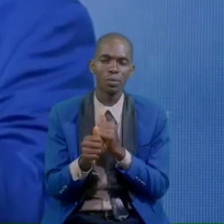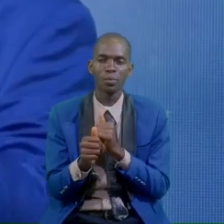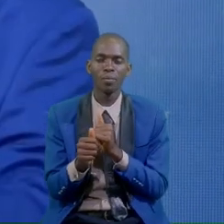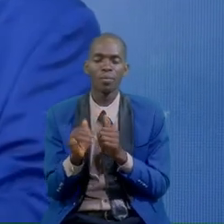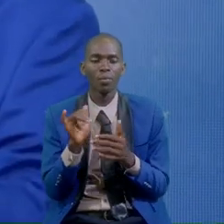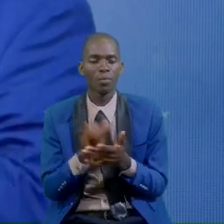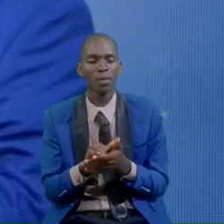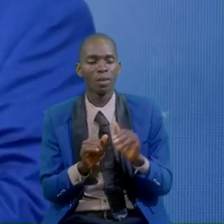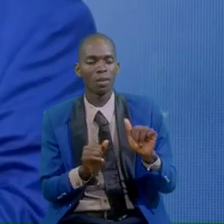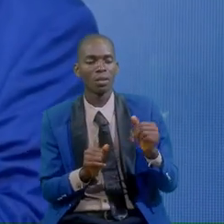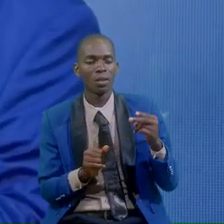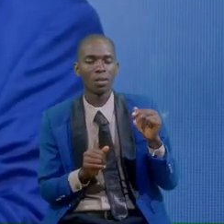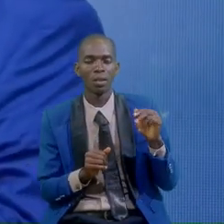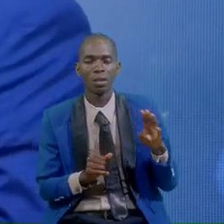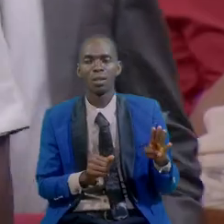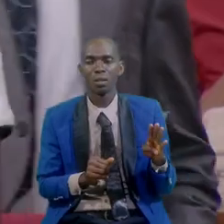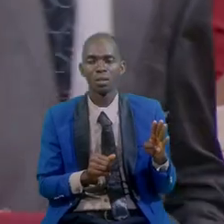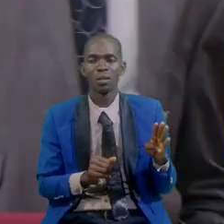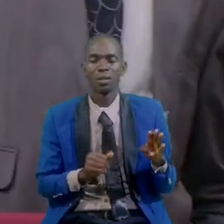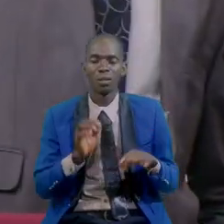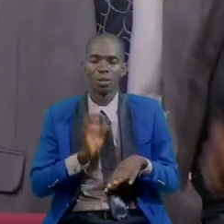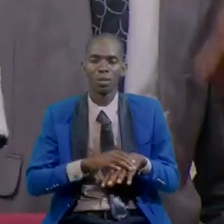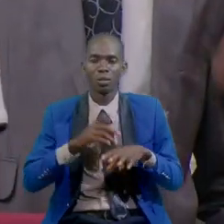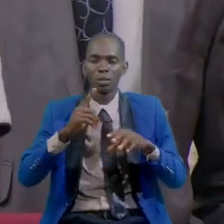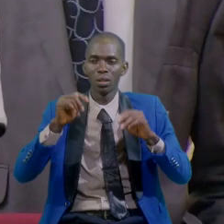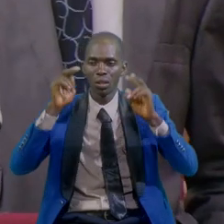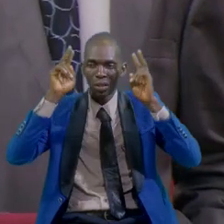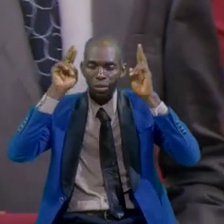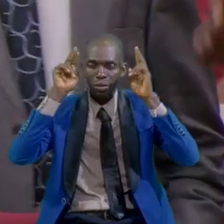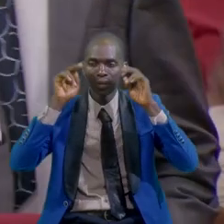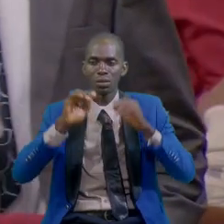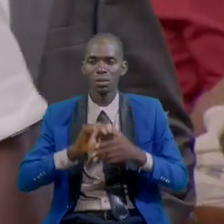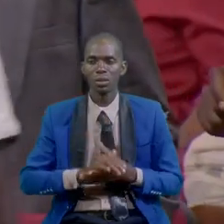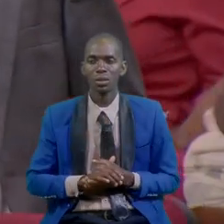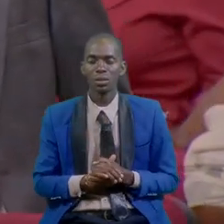Ahab on the chariot.